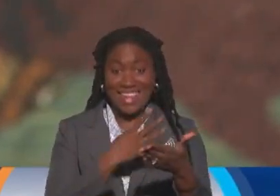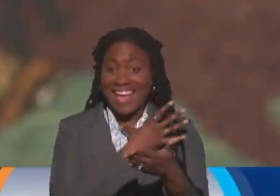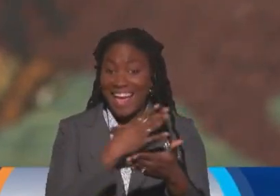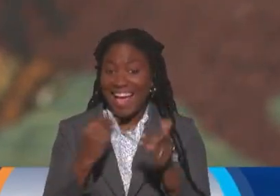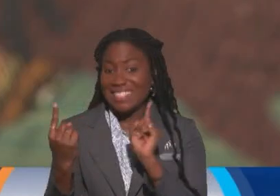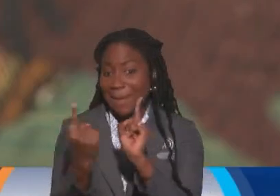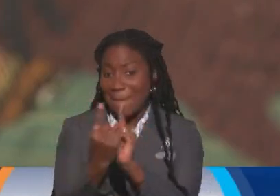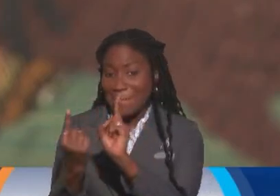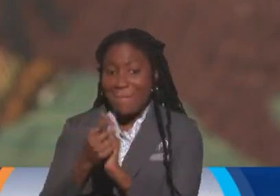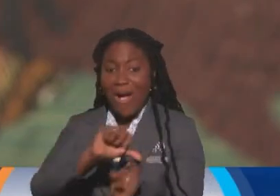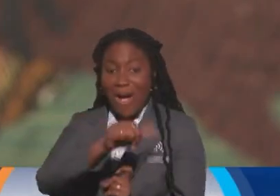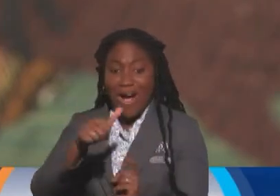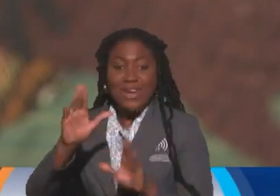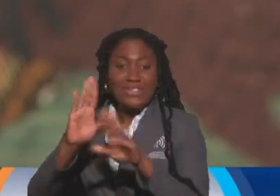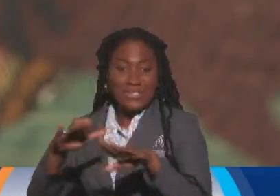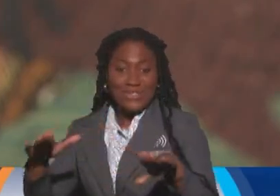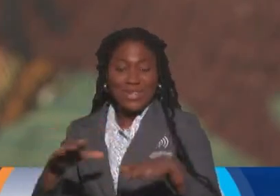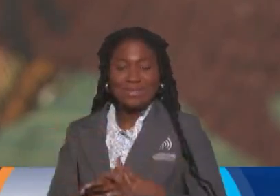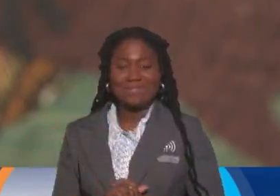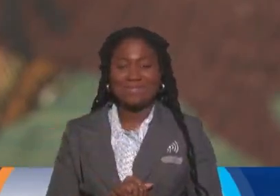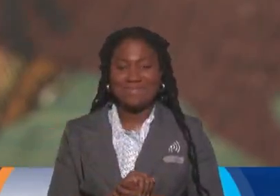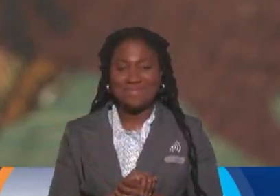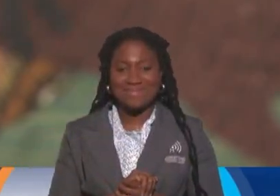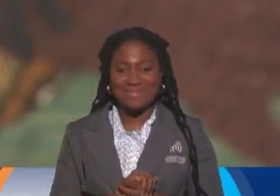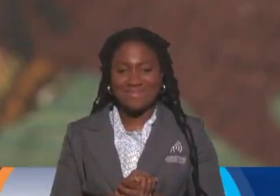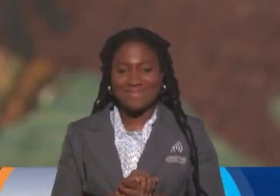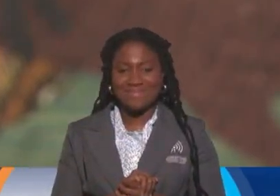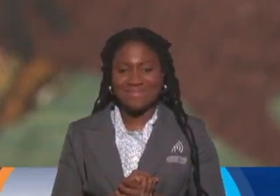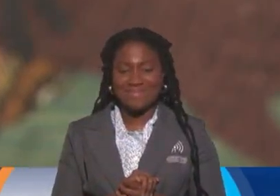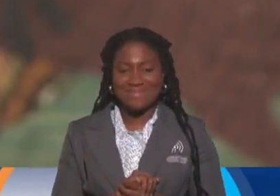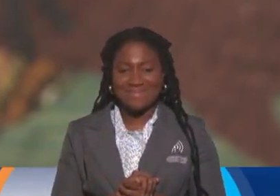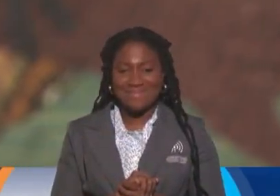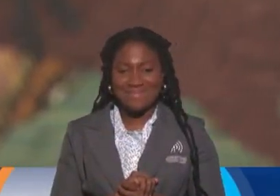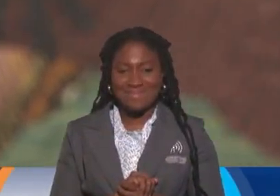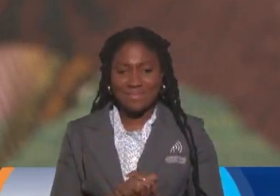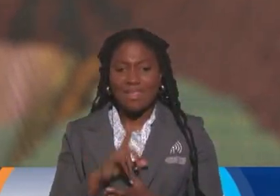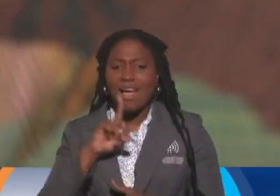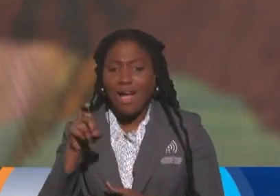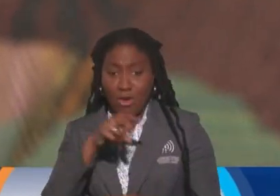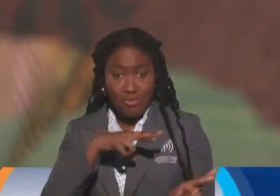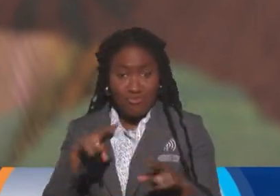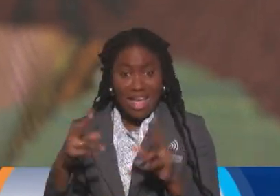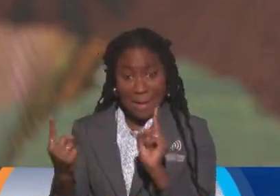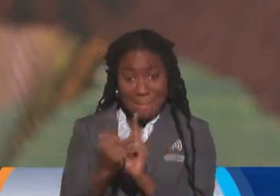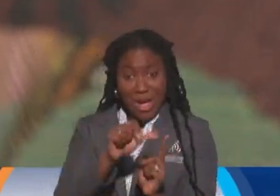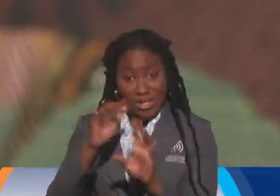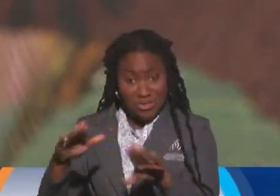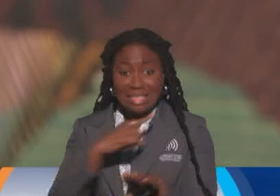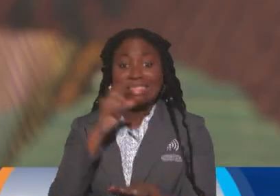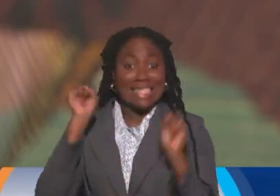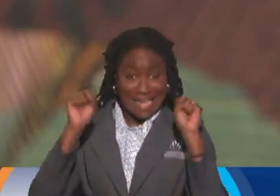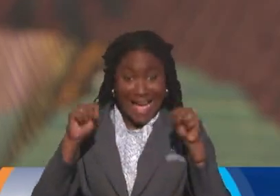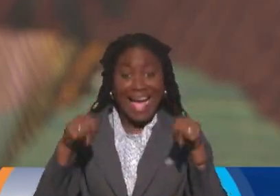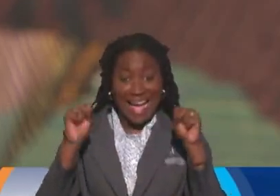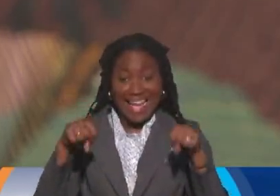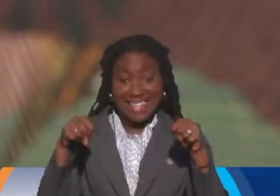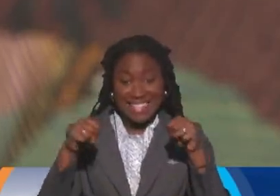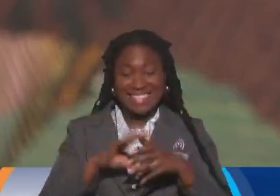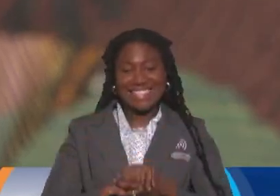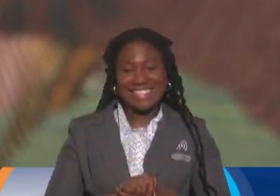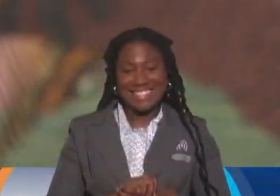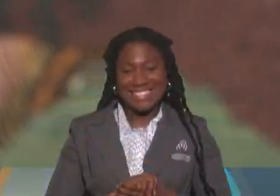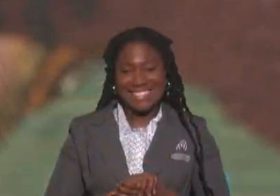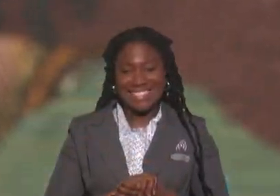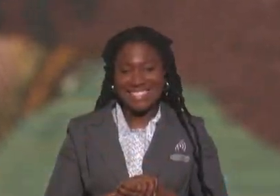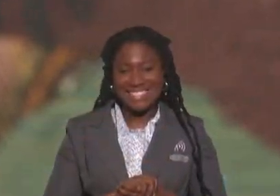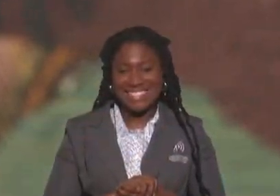meet other children. Mm-hmm. And are you ready to meet other children? Yes.